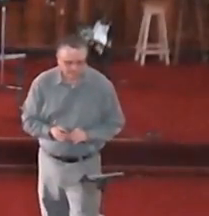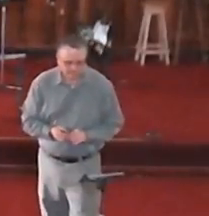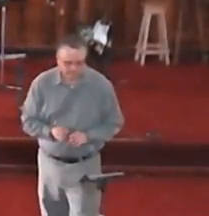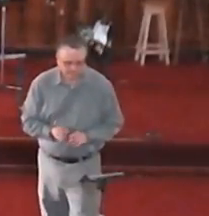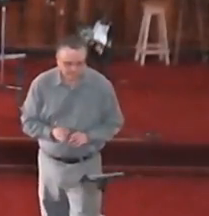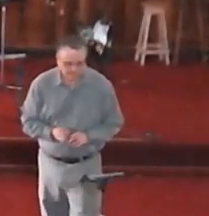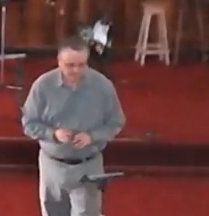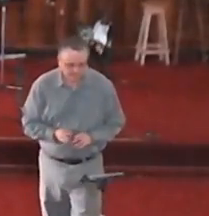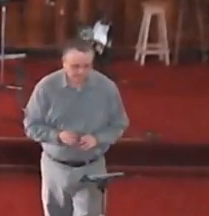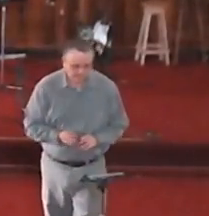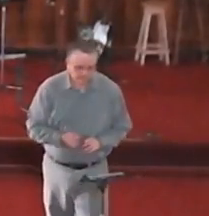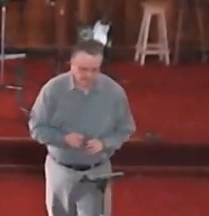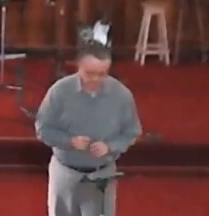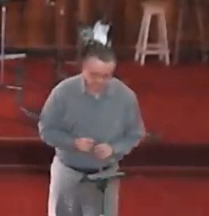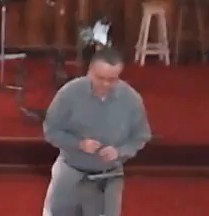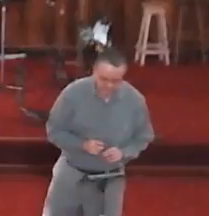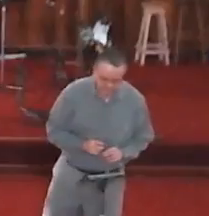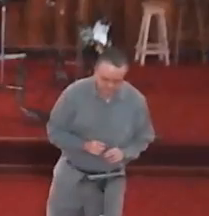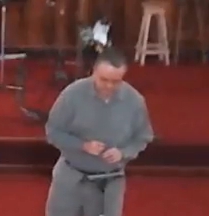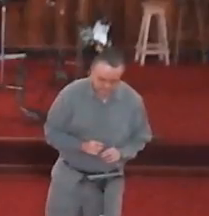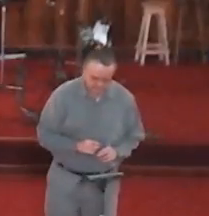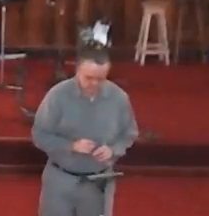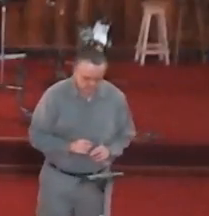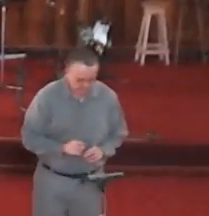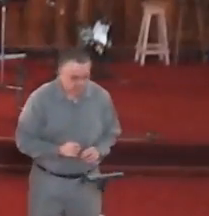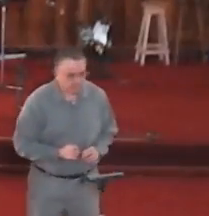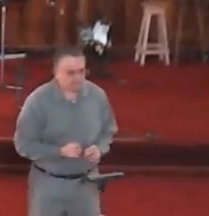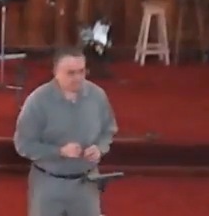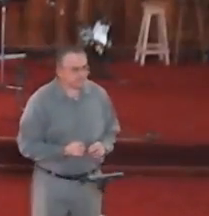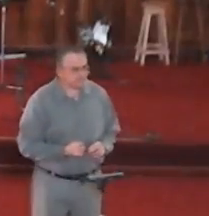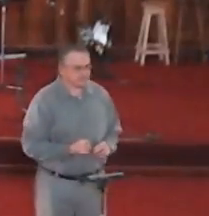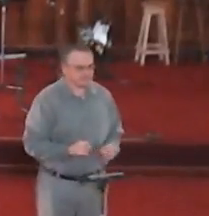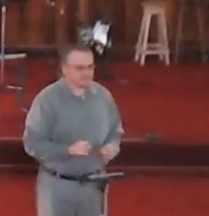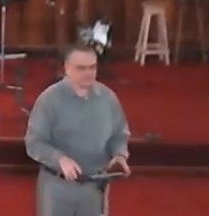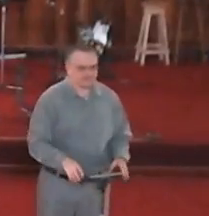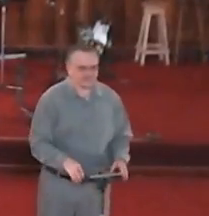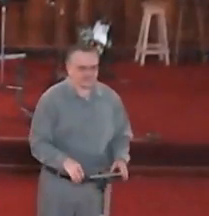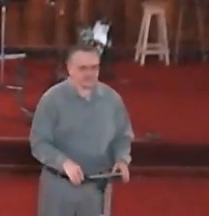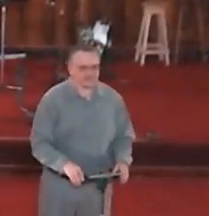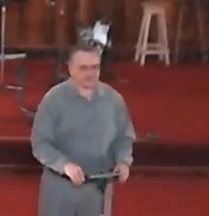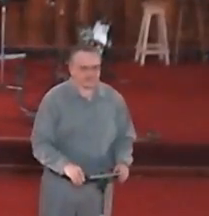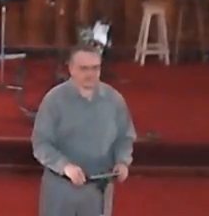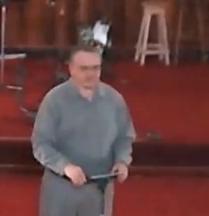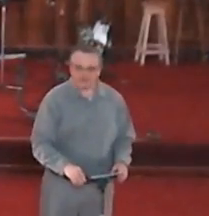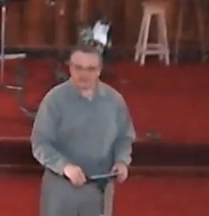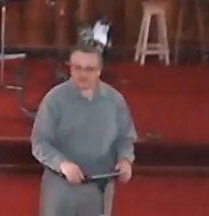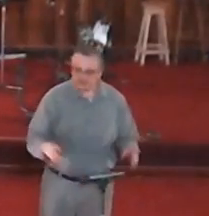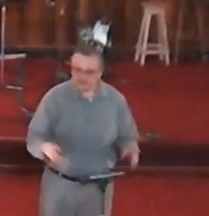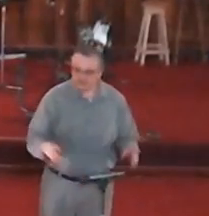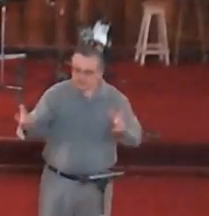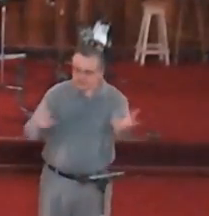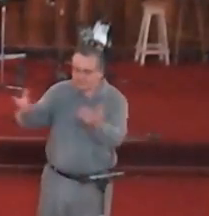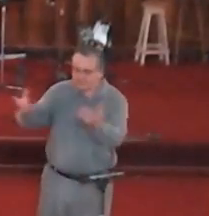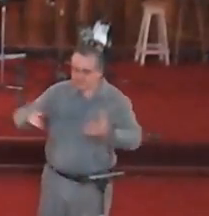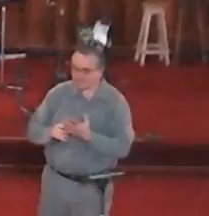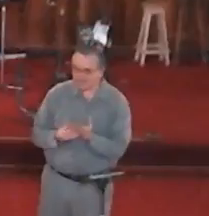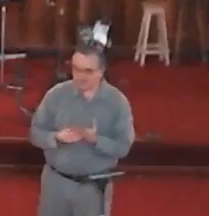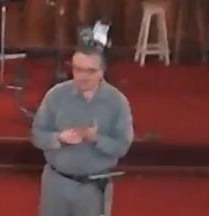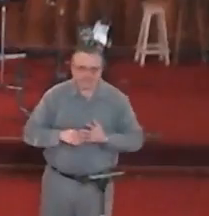to 30, and identify the other ways that we see this inspired tongue of Barnabas at work. Okay, entonces